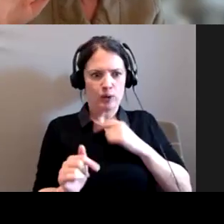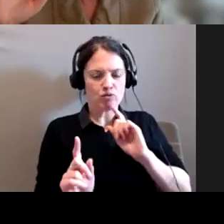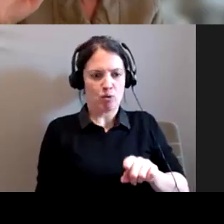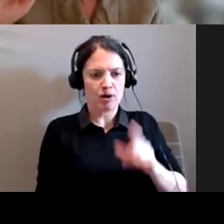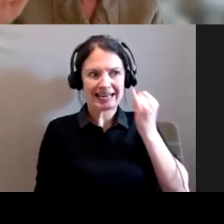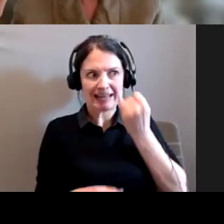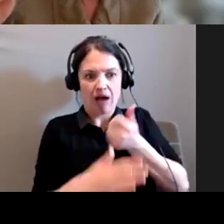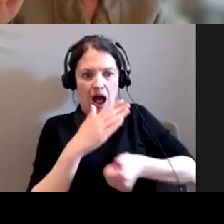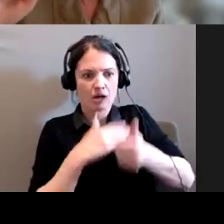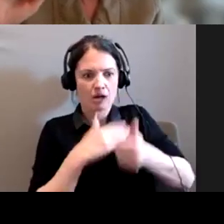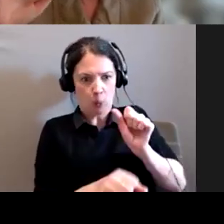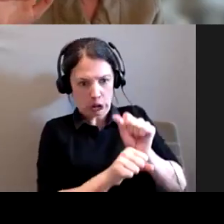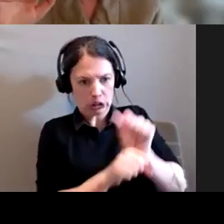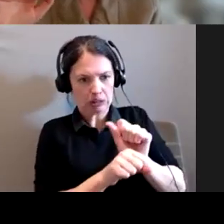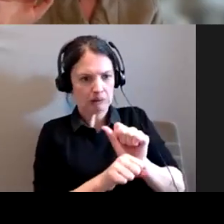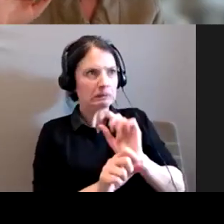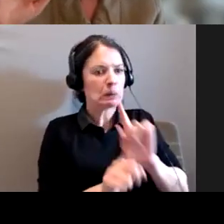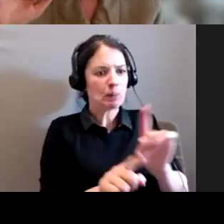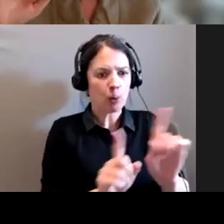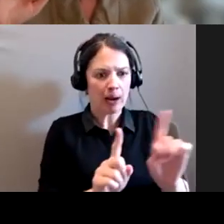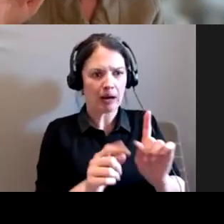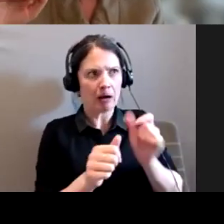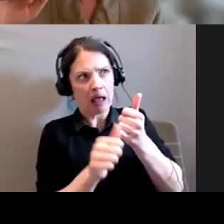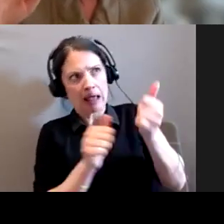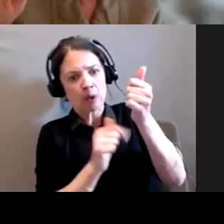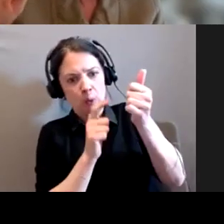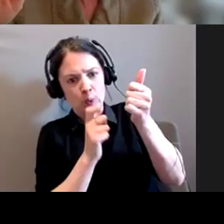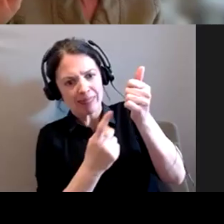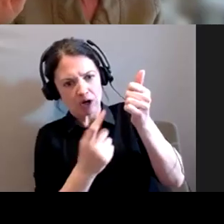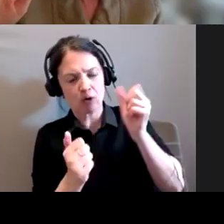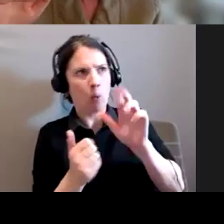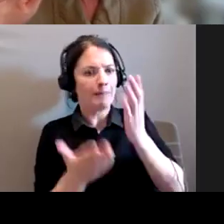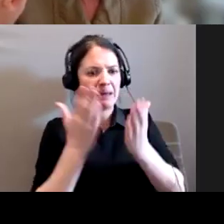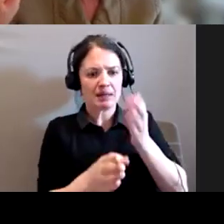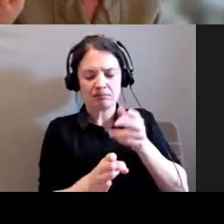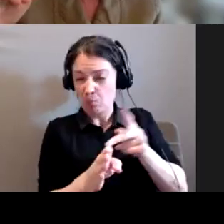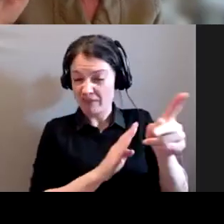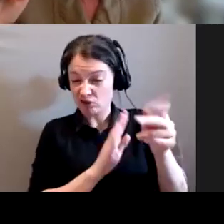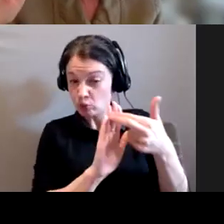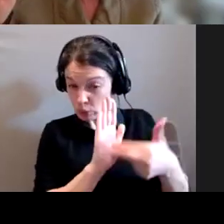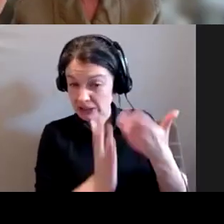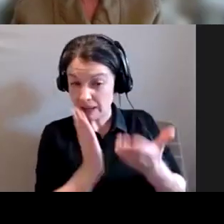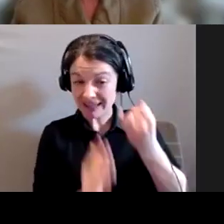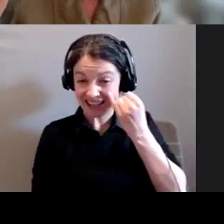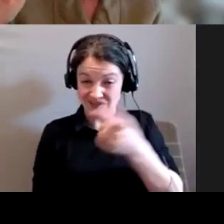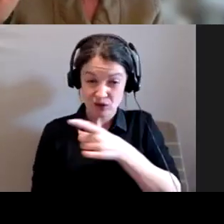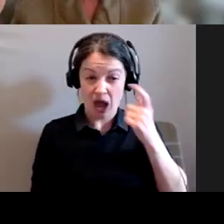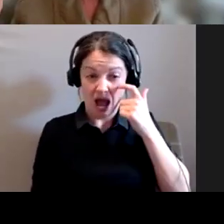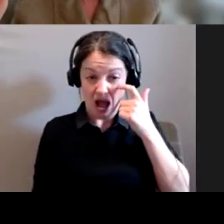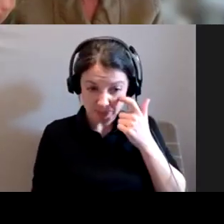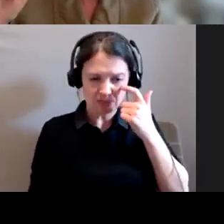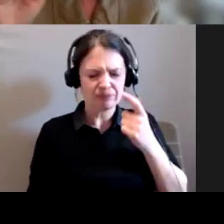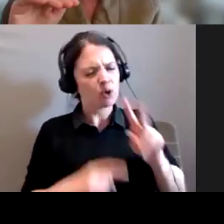your institution around those reports, or there may be also professional guidelines depending on the type of healthcare provider